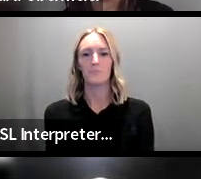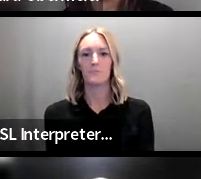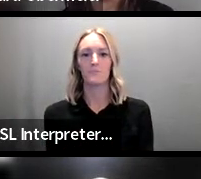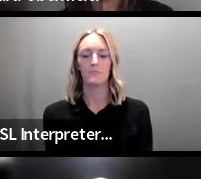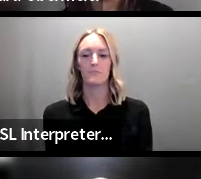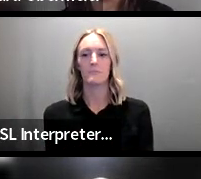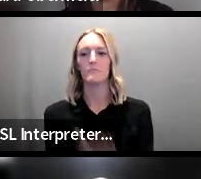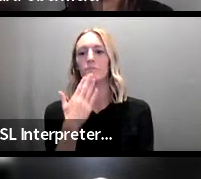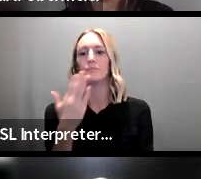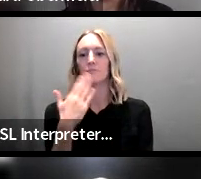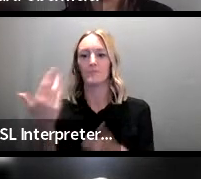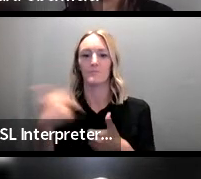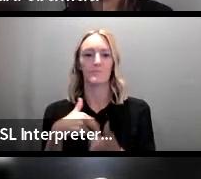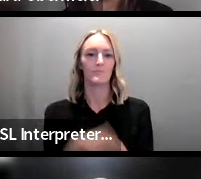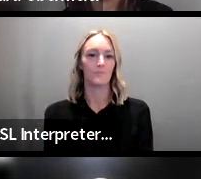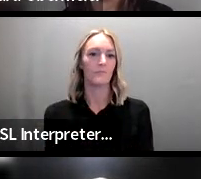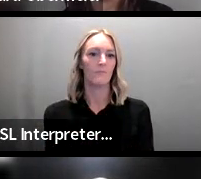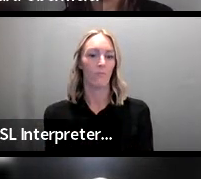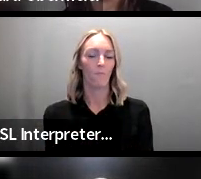Thanks for joining us.